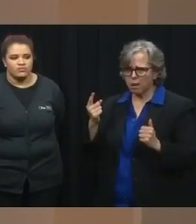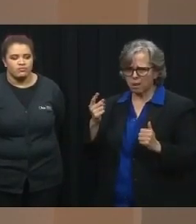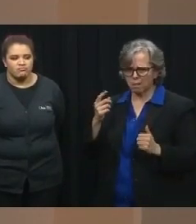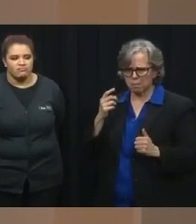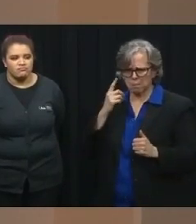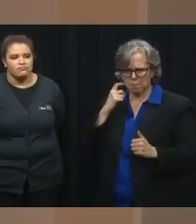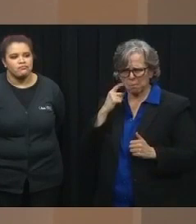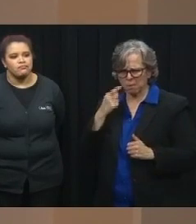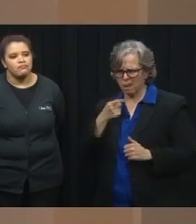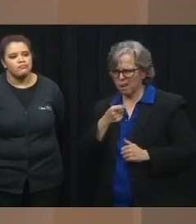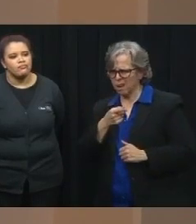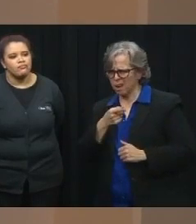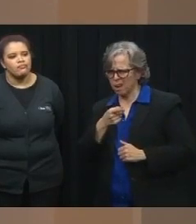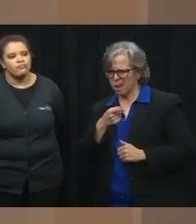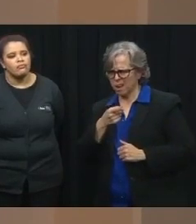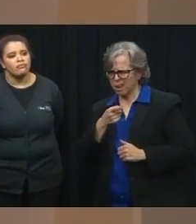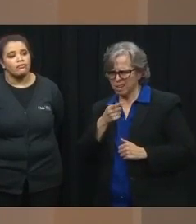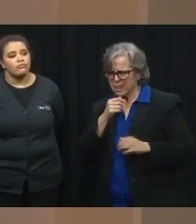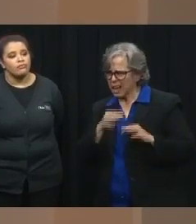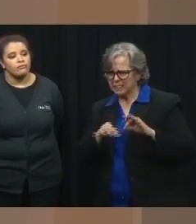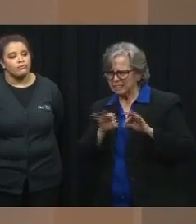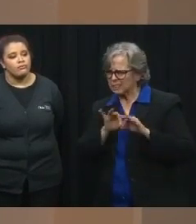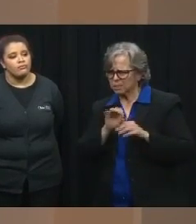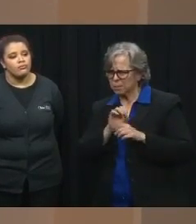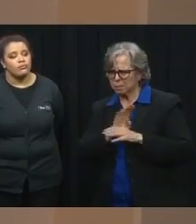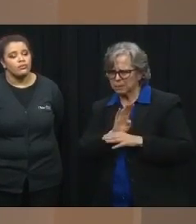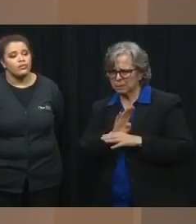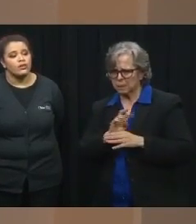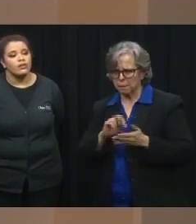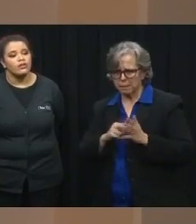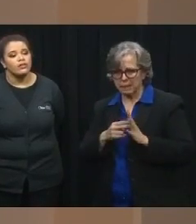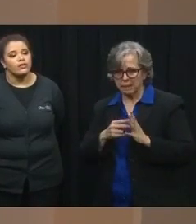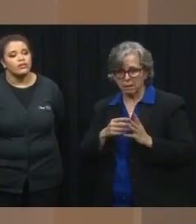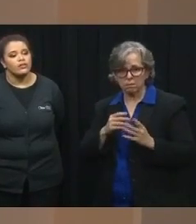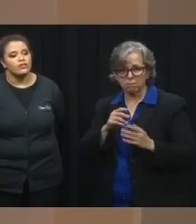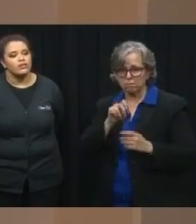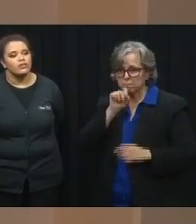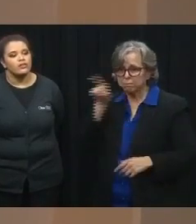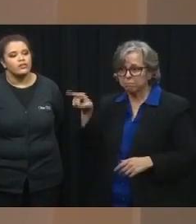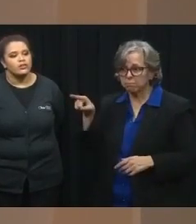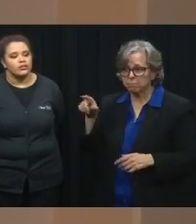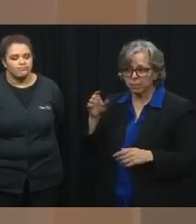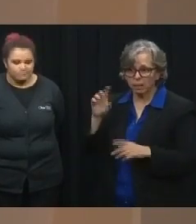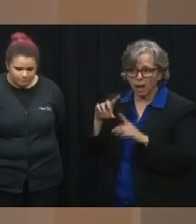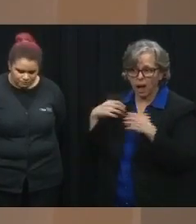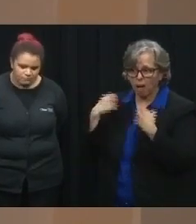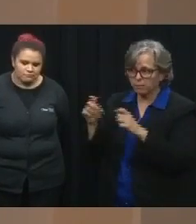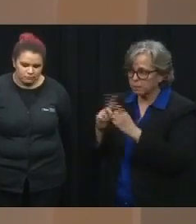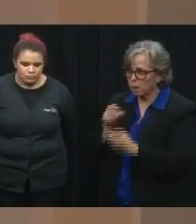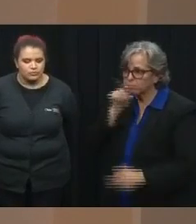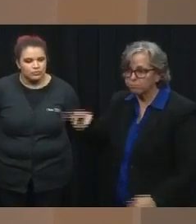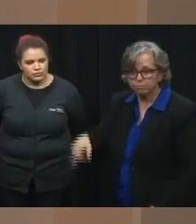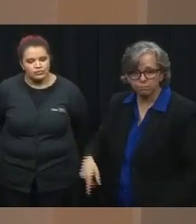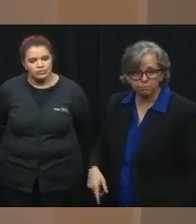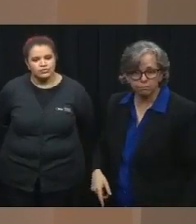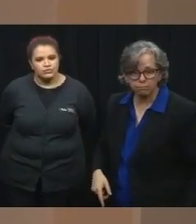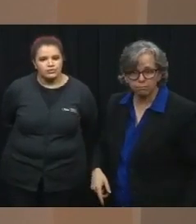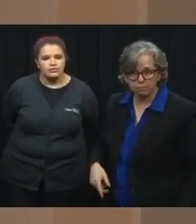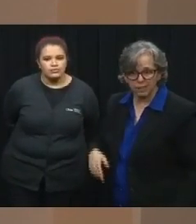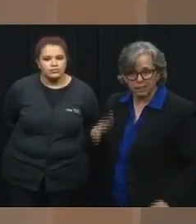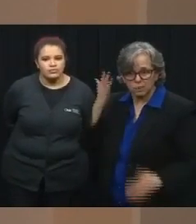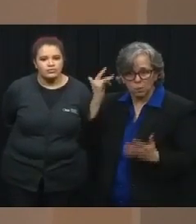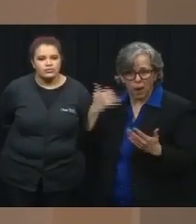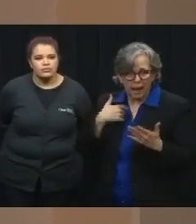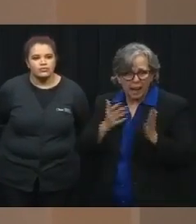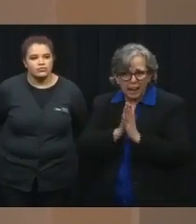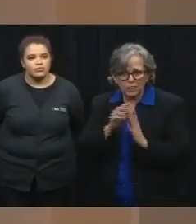violation of the rules, then they should report that to their local health department. That's why I asked earlier on, don't call law enforcement